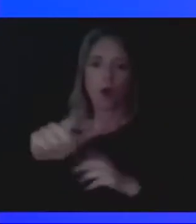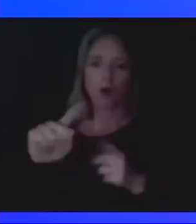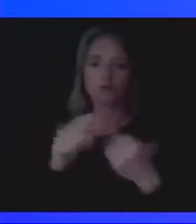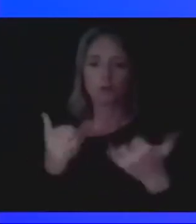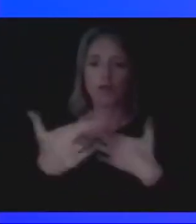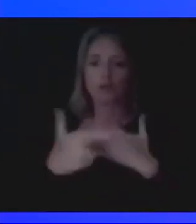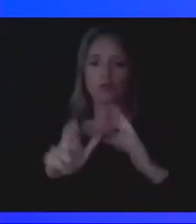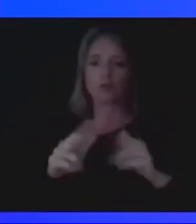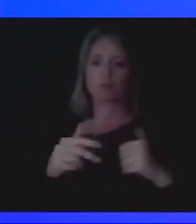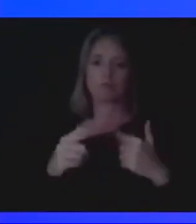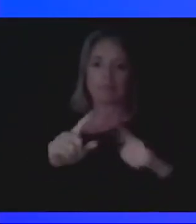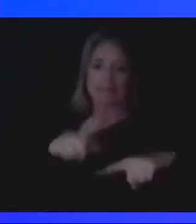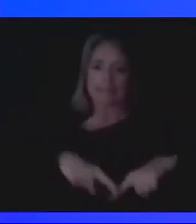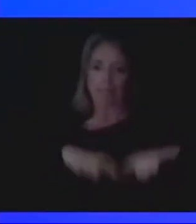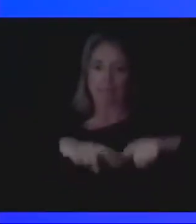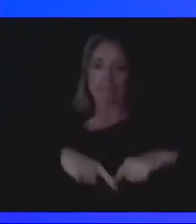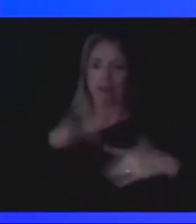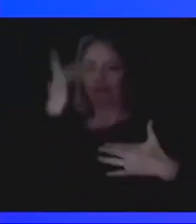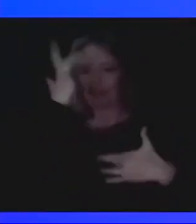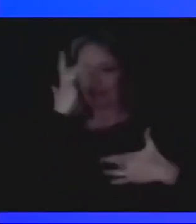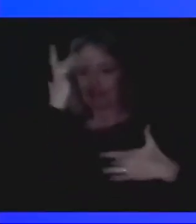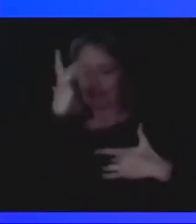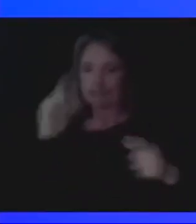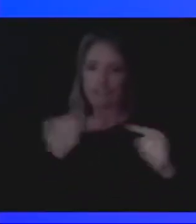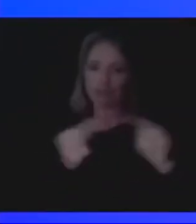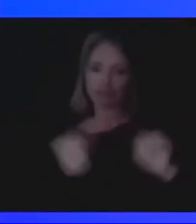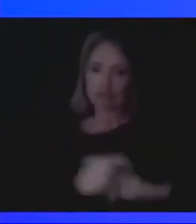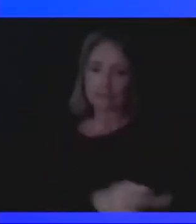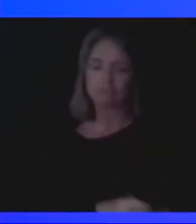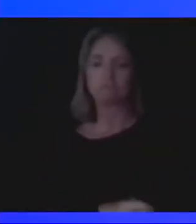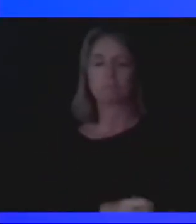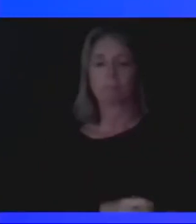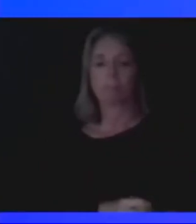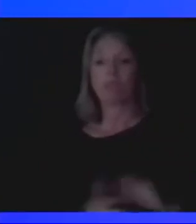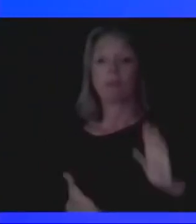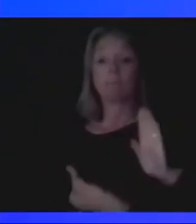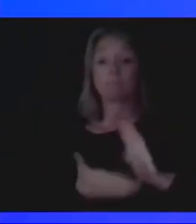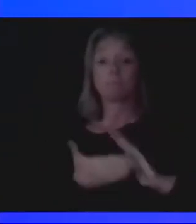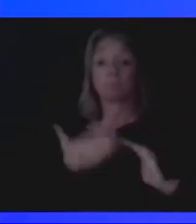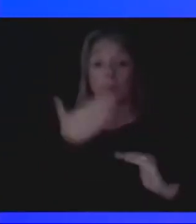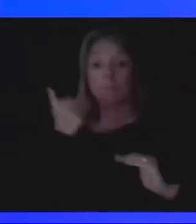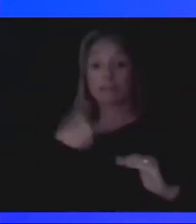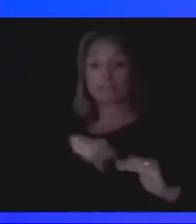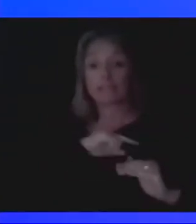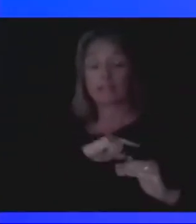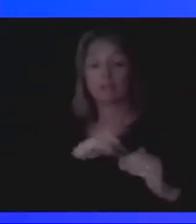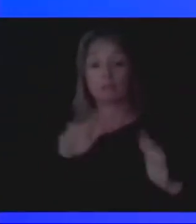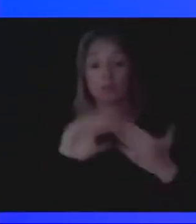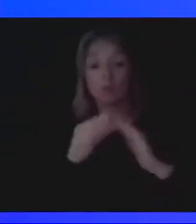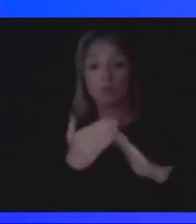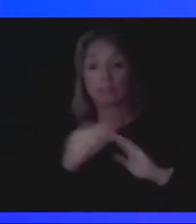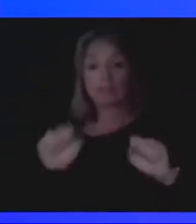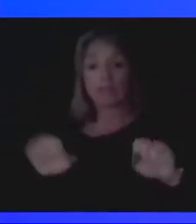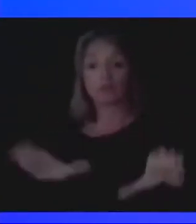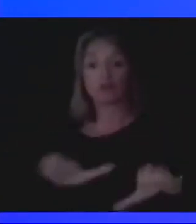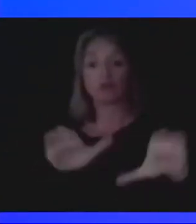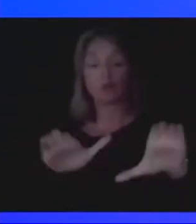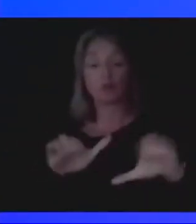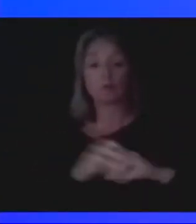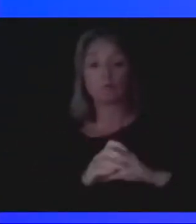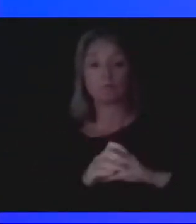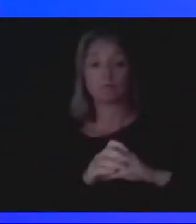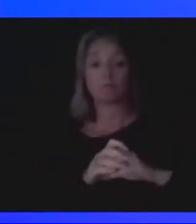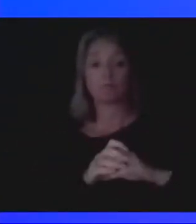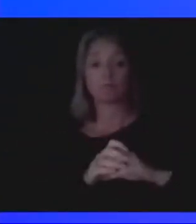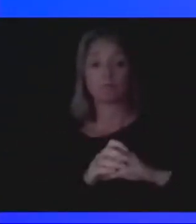and illness. I think the best thing that the community can do to kind of help offload that, if you will, is reserve 911